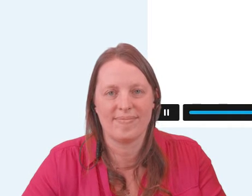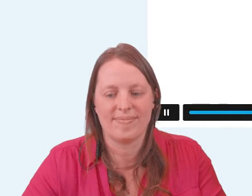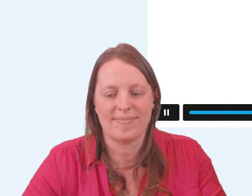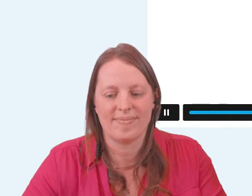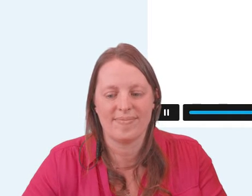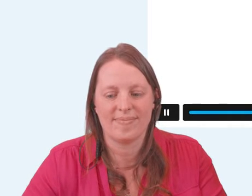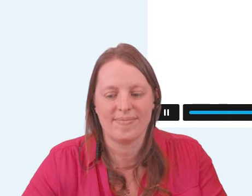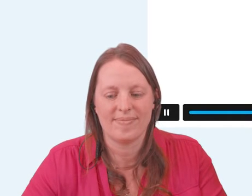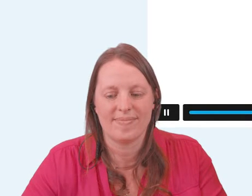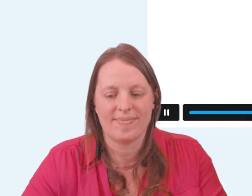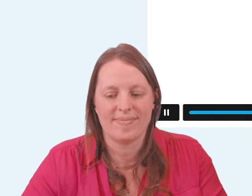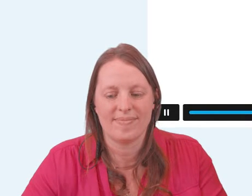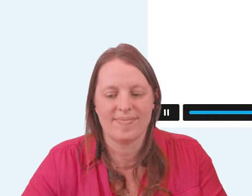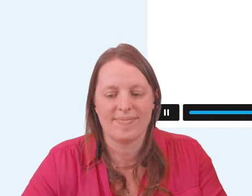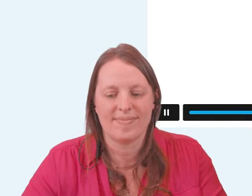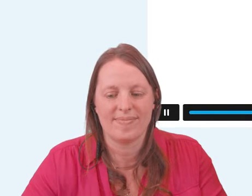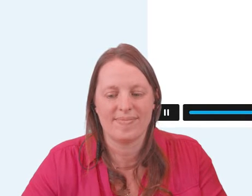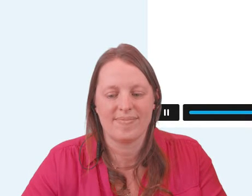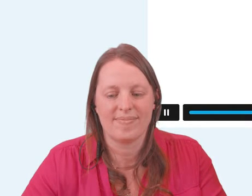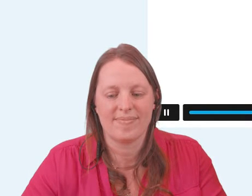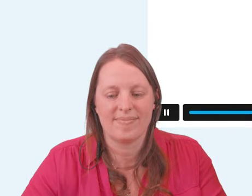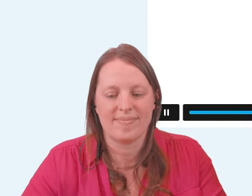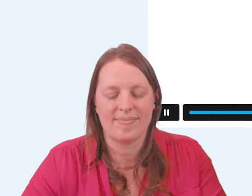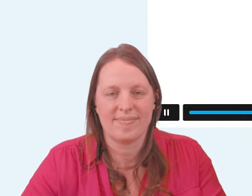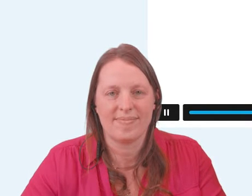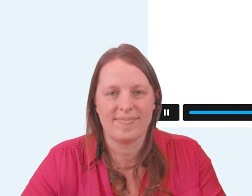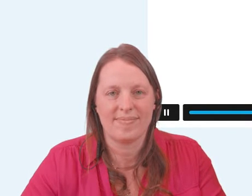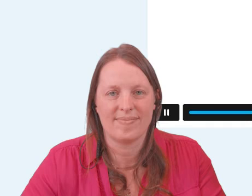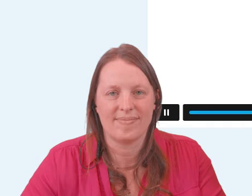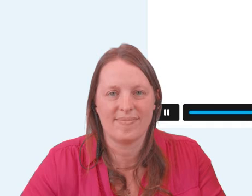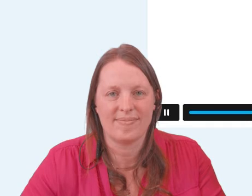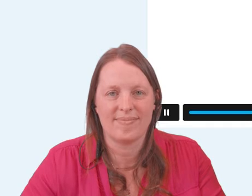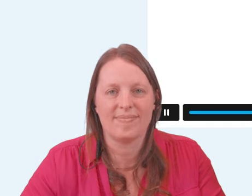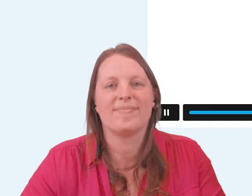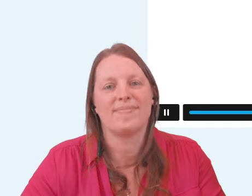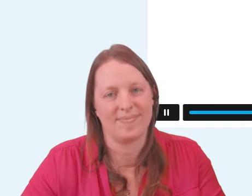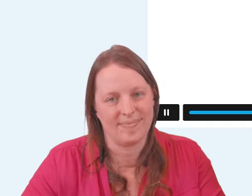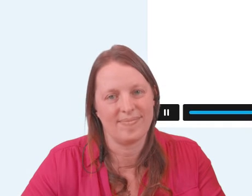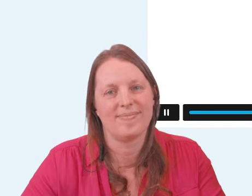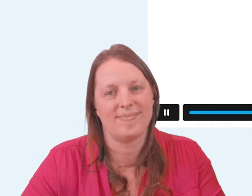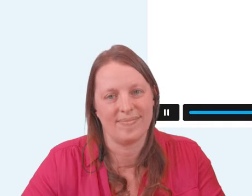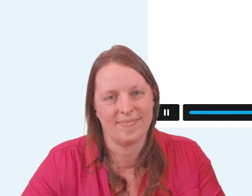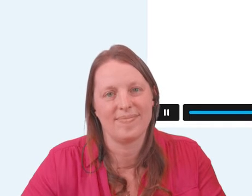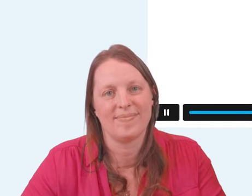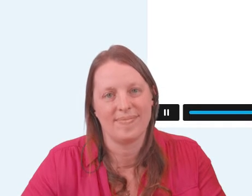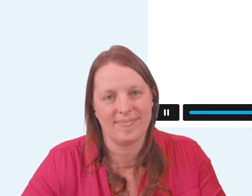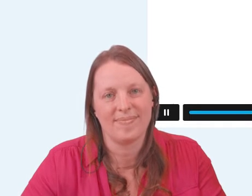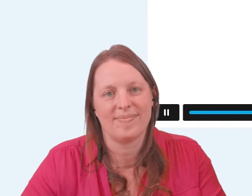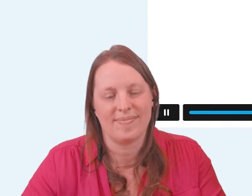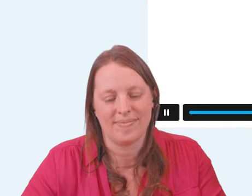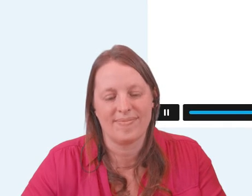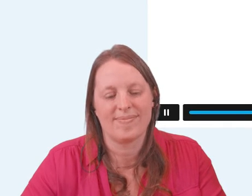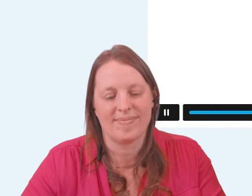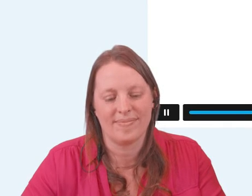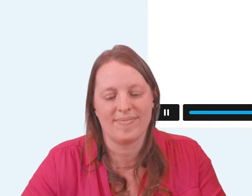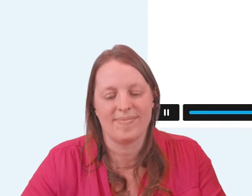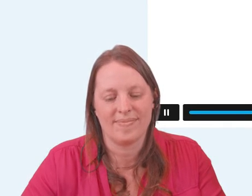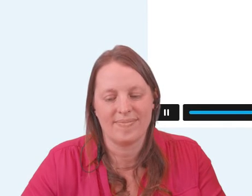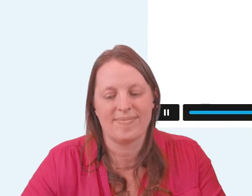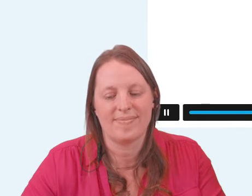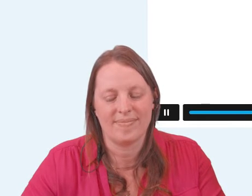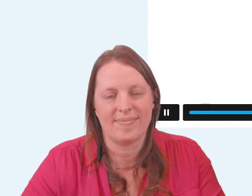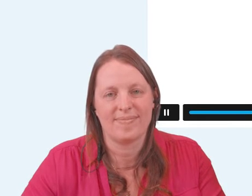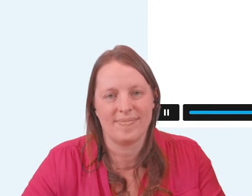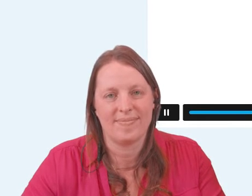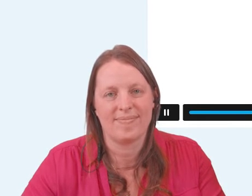you transform the apogeotropic and geotropic because the particle is